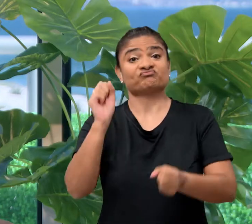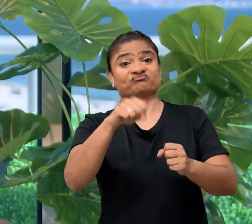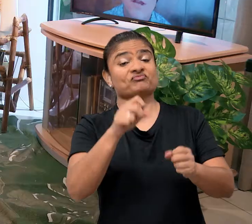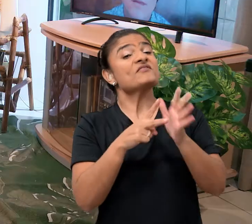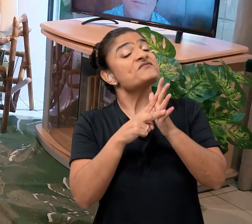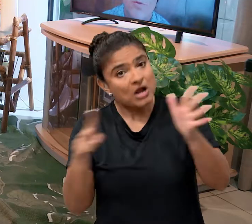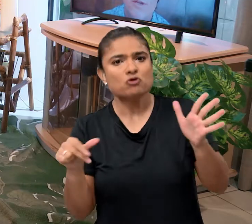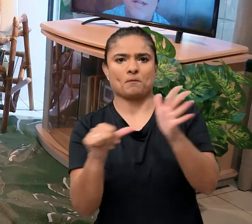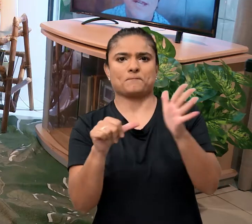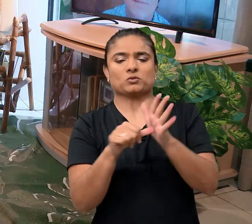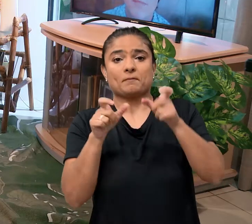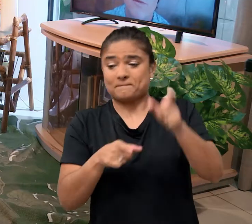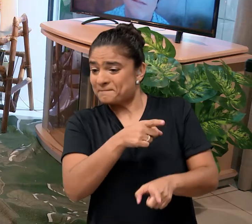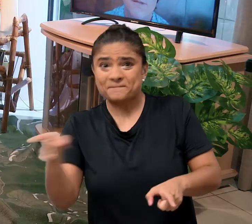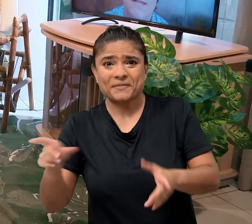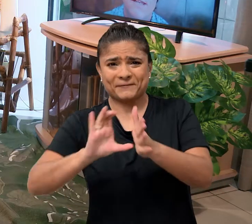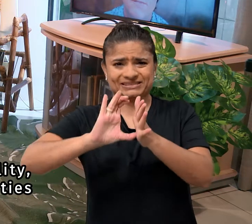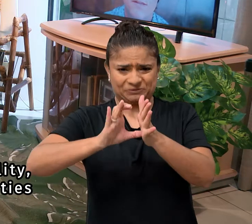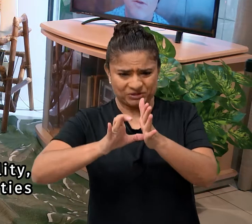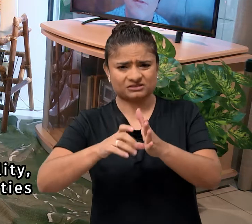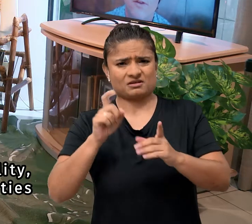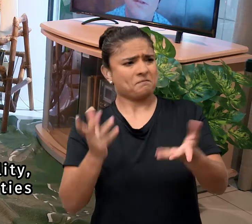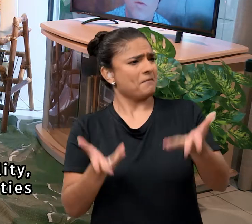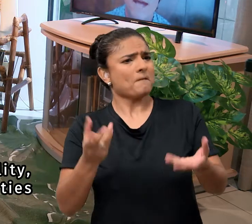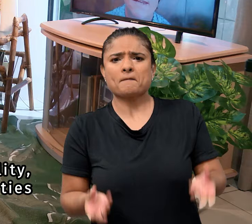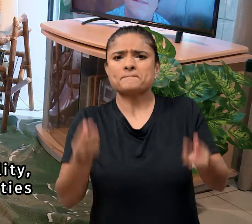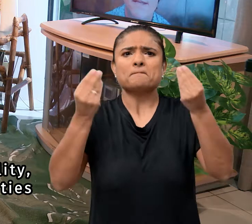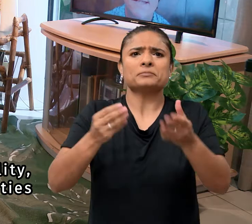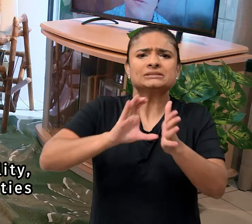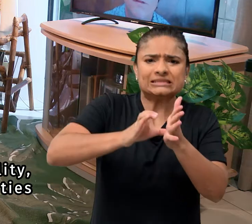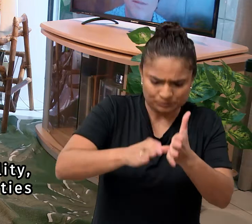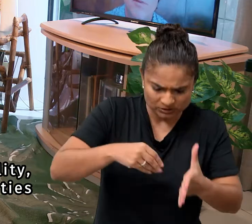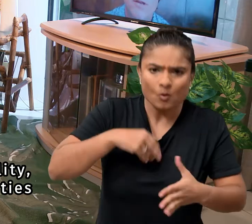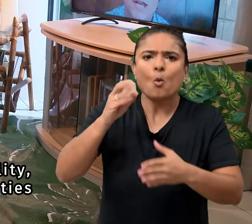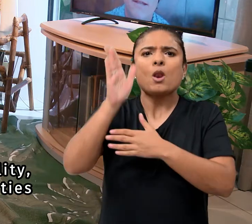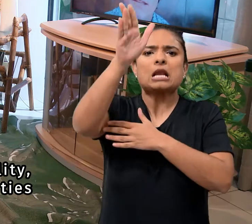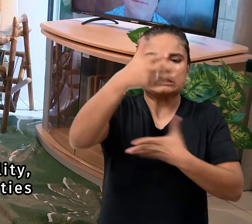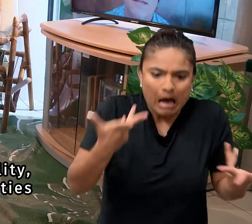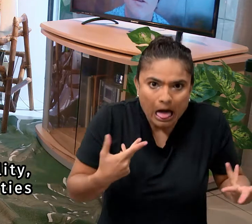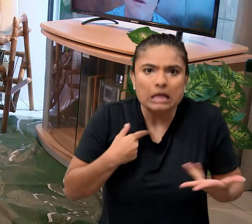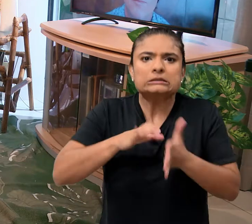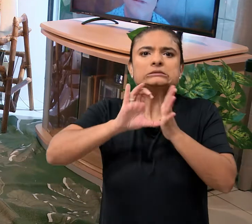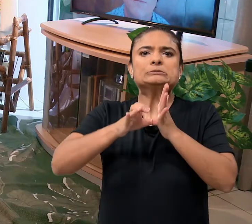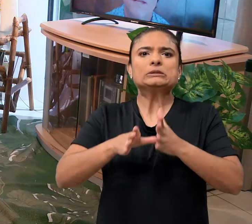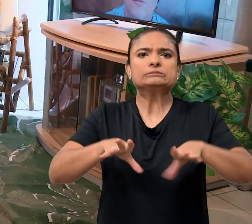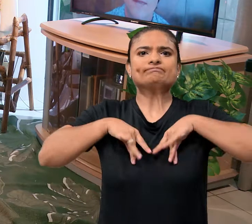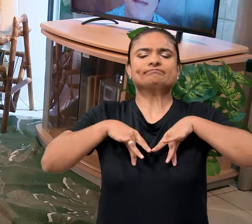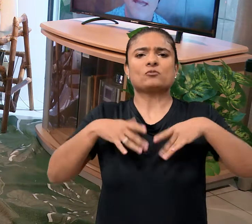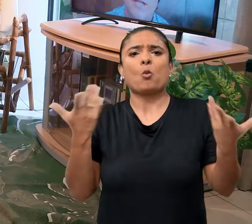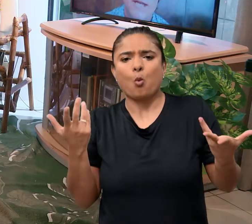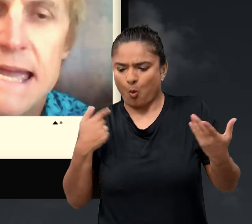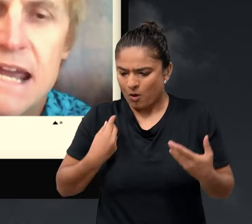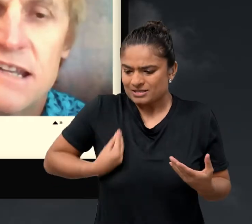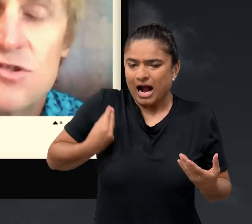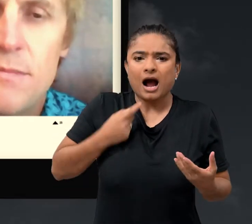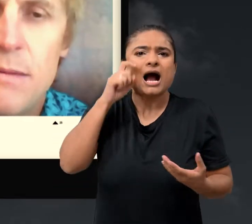It's extremely important that people with disabilities, someone who's acquired a disability, also people with congenital disabilities who grow up with disability from a young